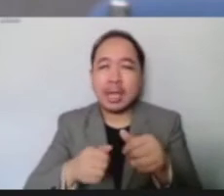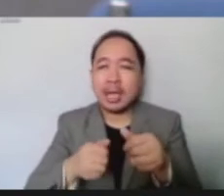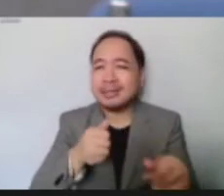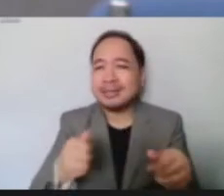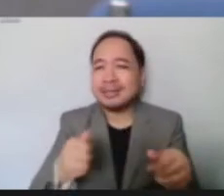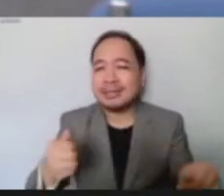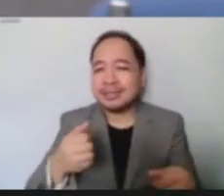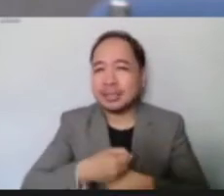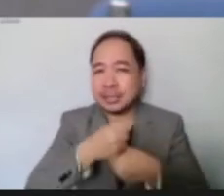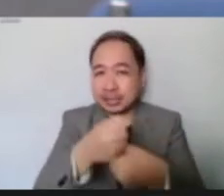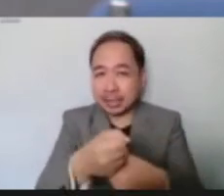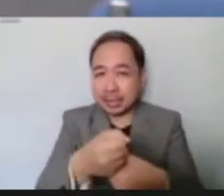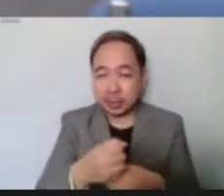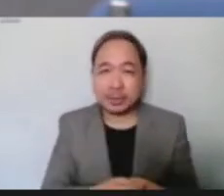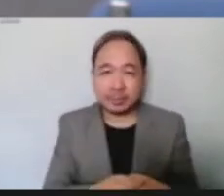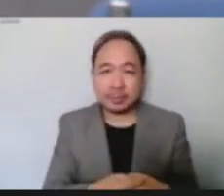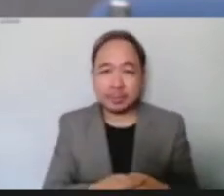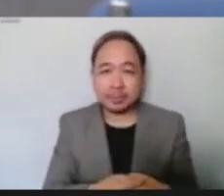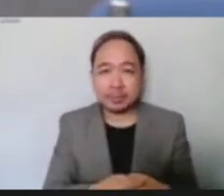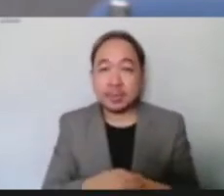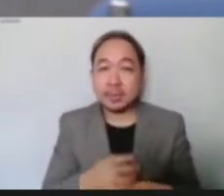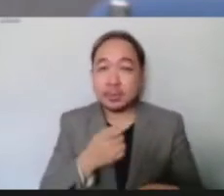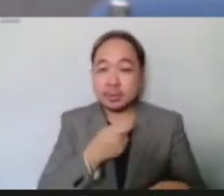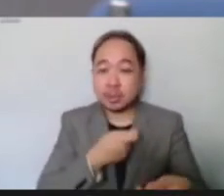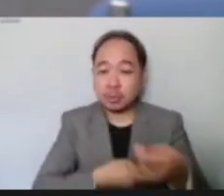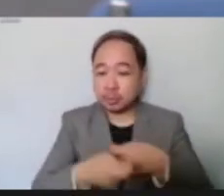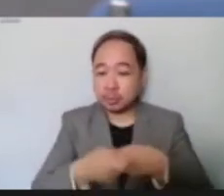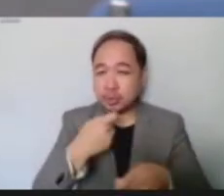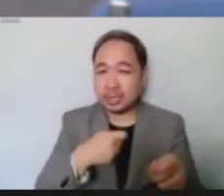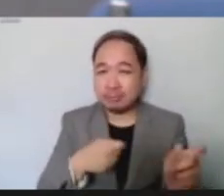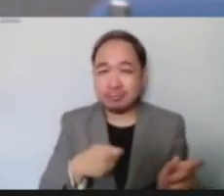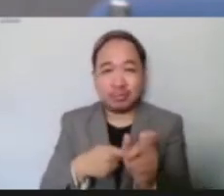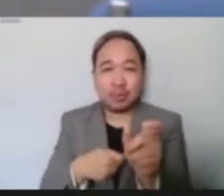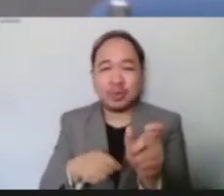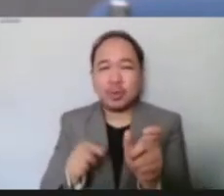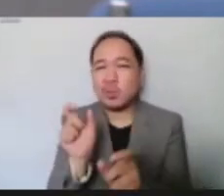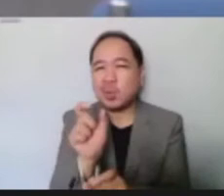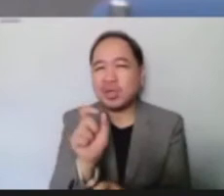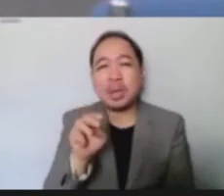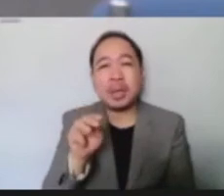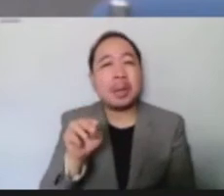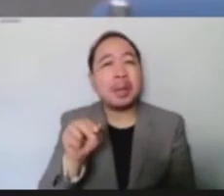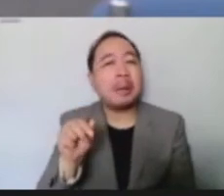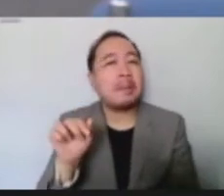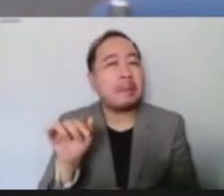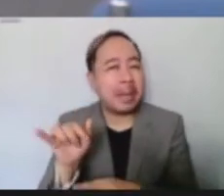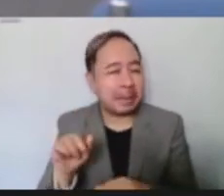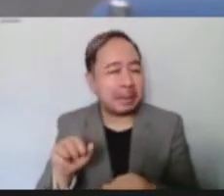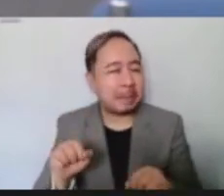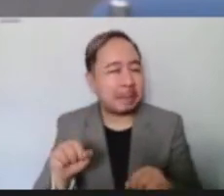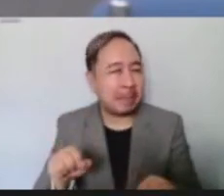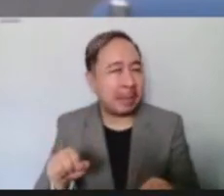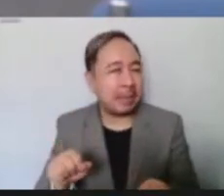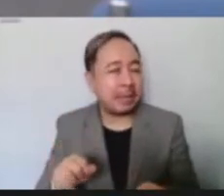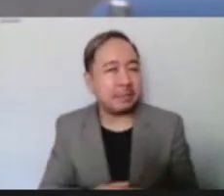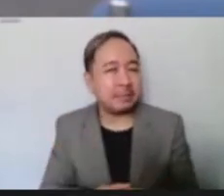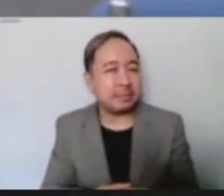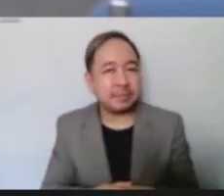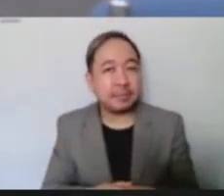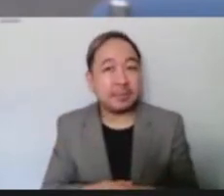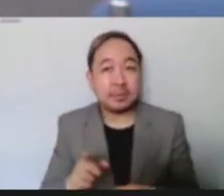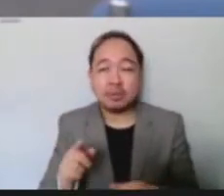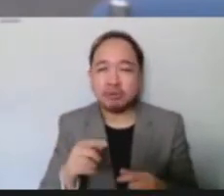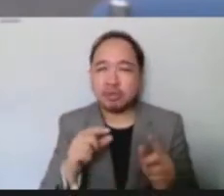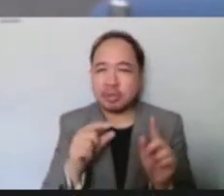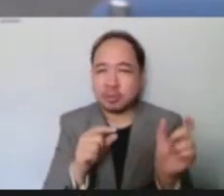The Shield will be replaced by May so it will the amendment amended language will